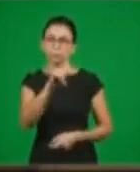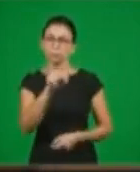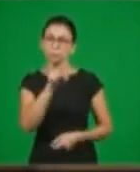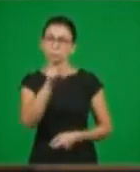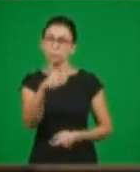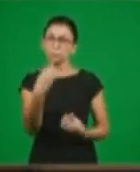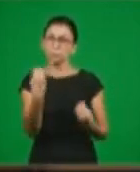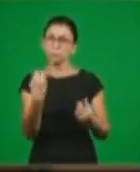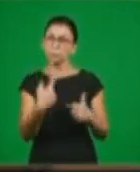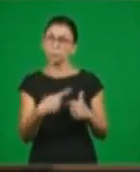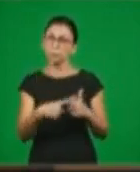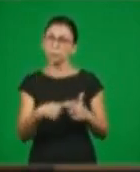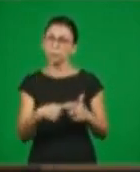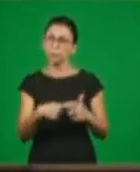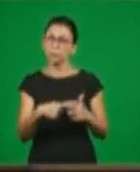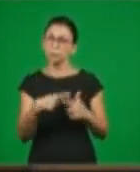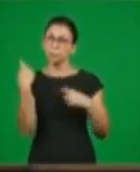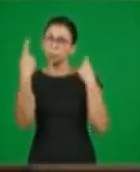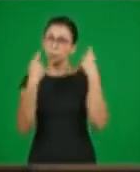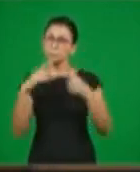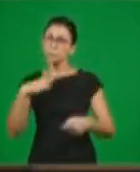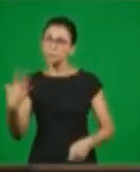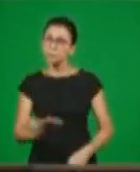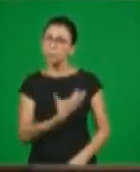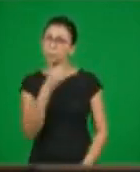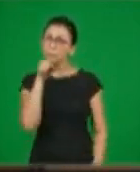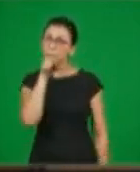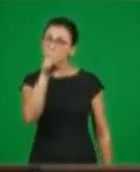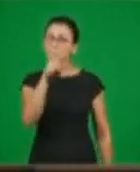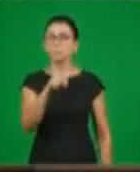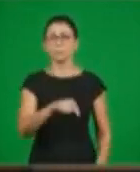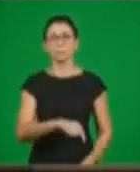anyone. Our concern is not this.